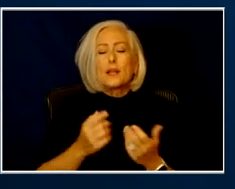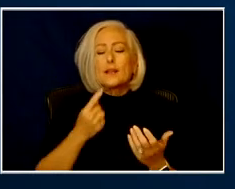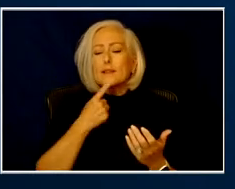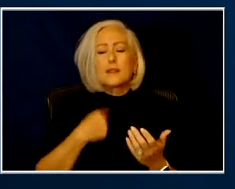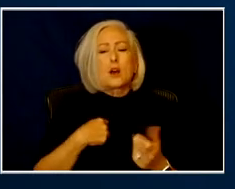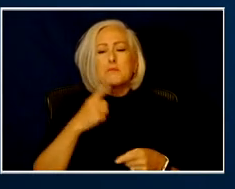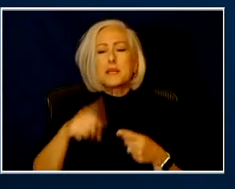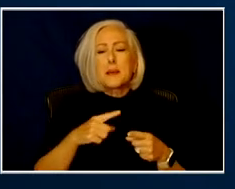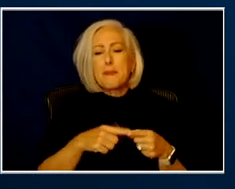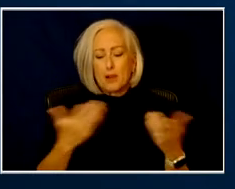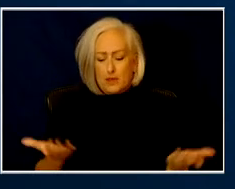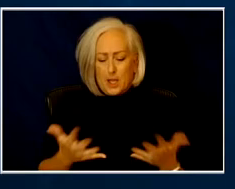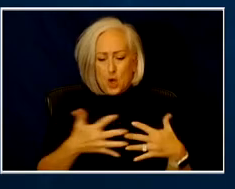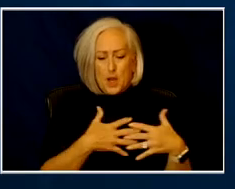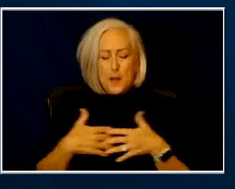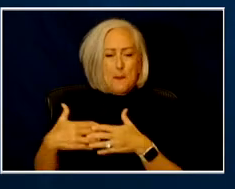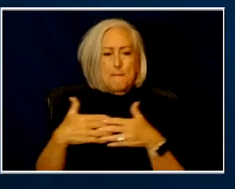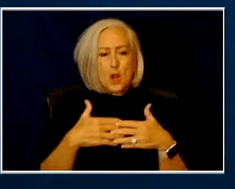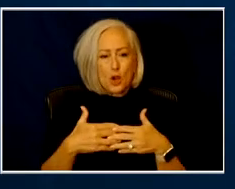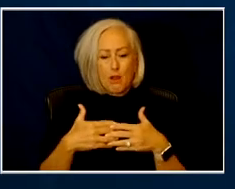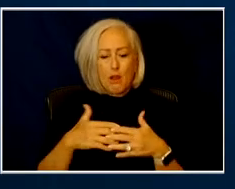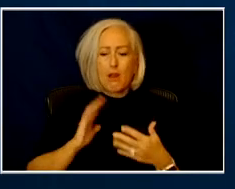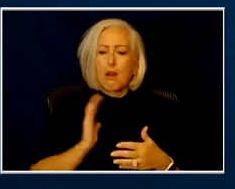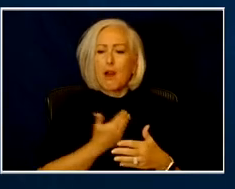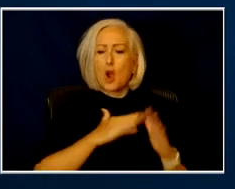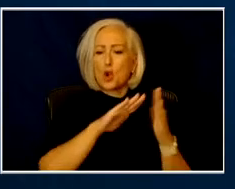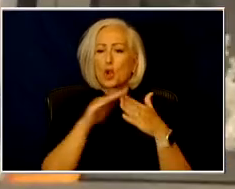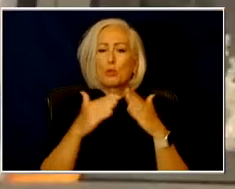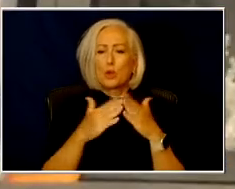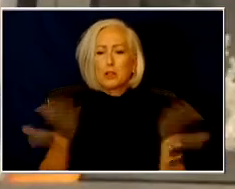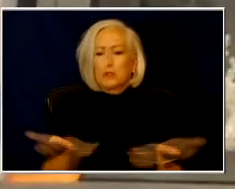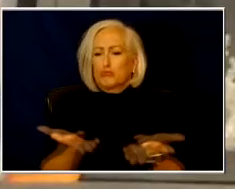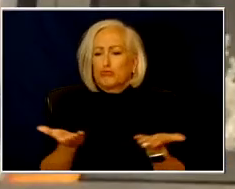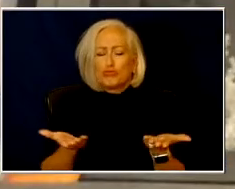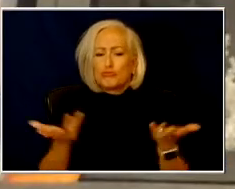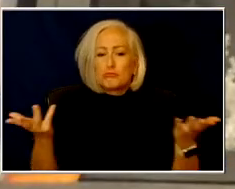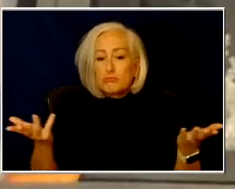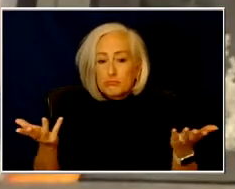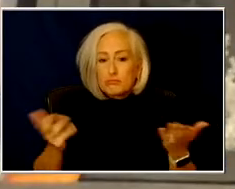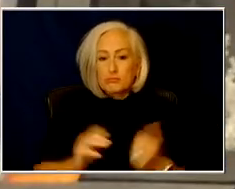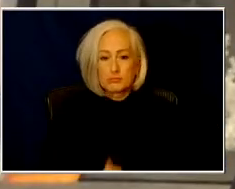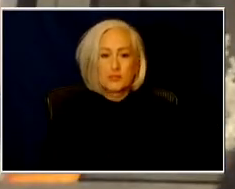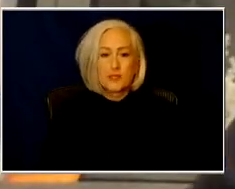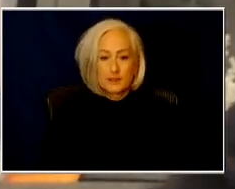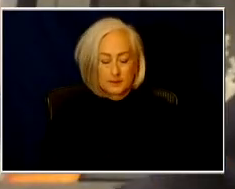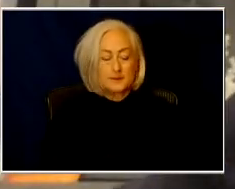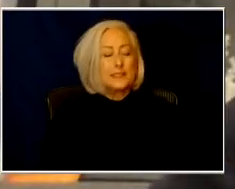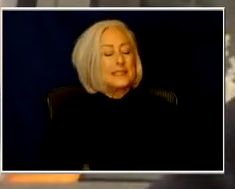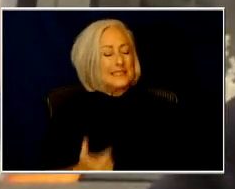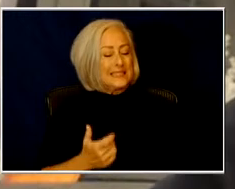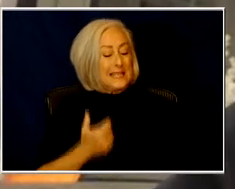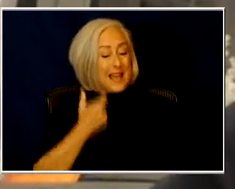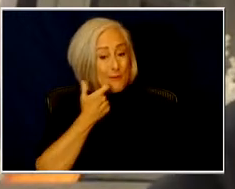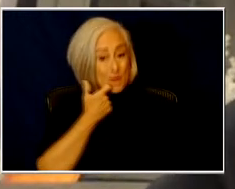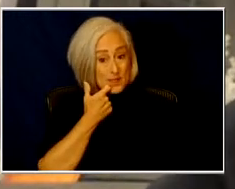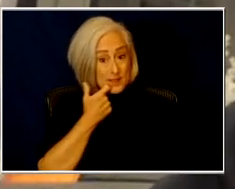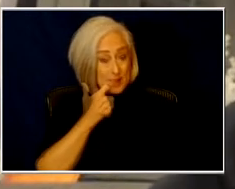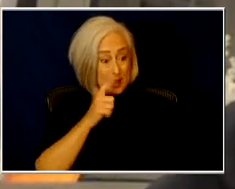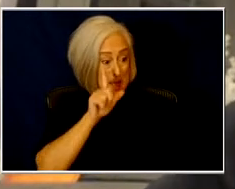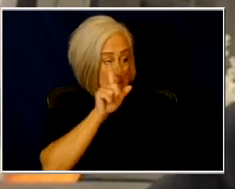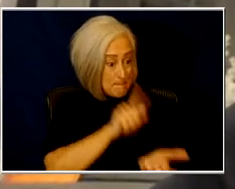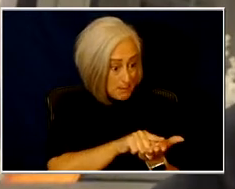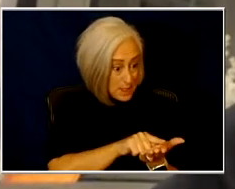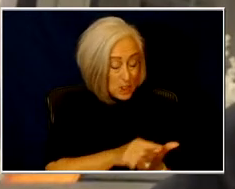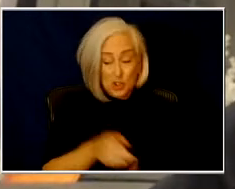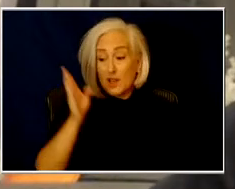any of our our particular communities yeah Hawk this is something that I've published on and spoken uh quite a bit